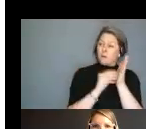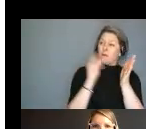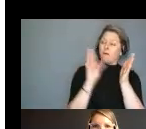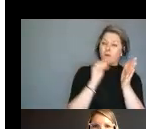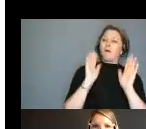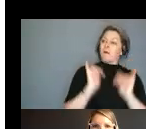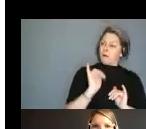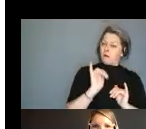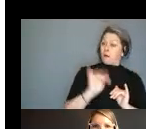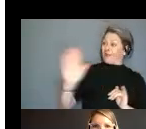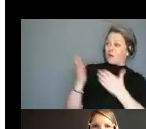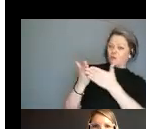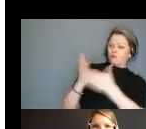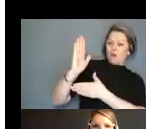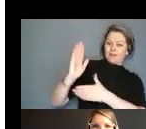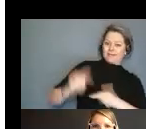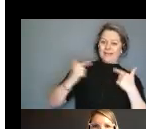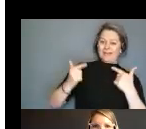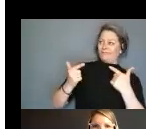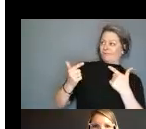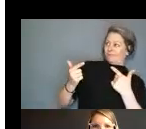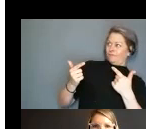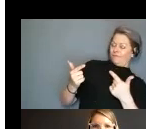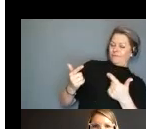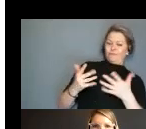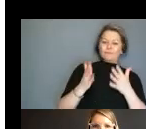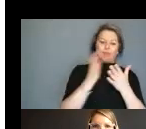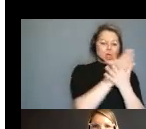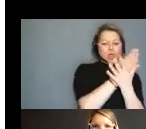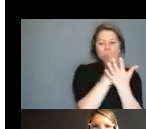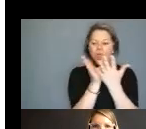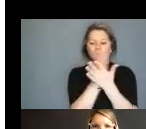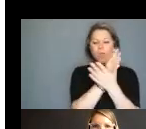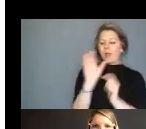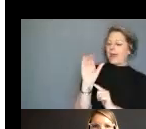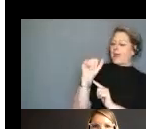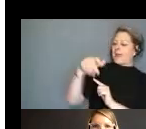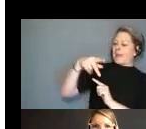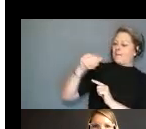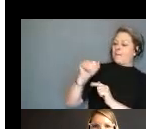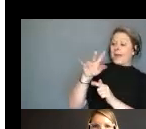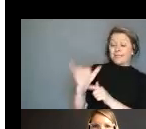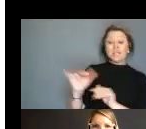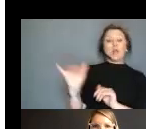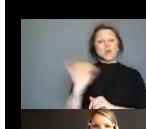live at risk, that sliding scale of capacity, and how capacity can change over time.